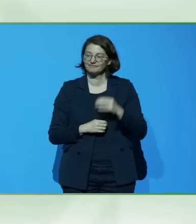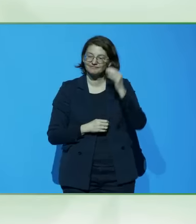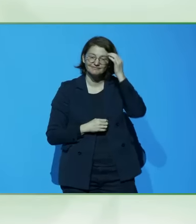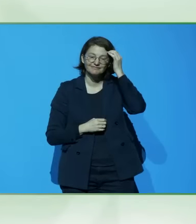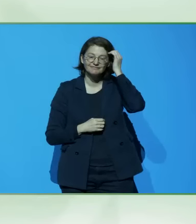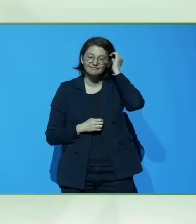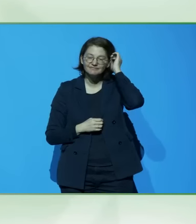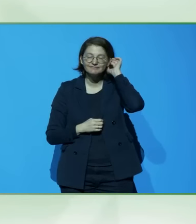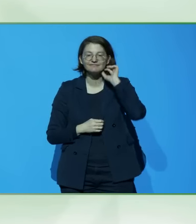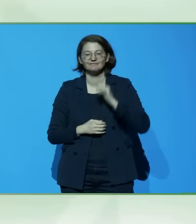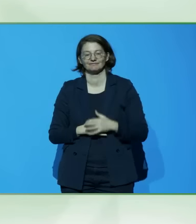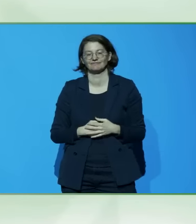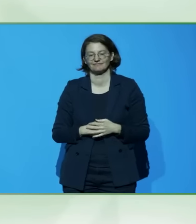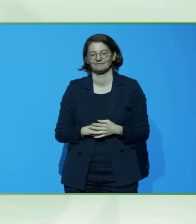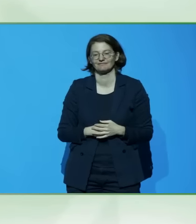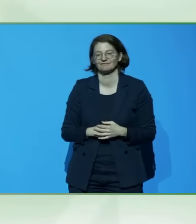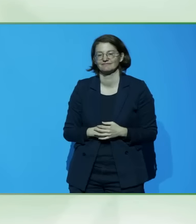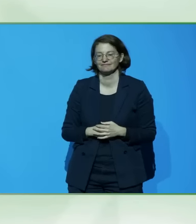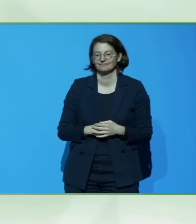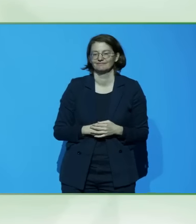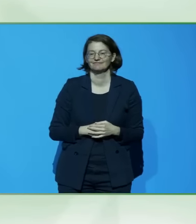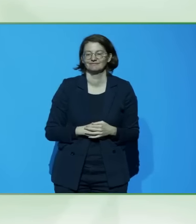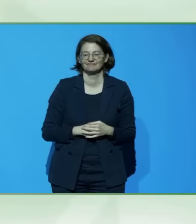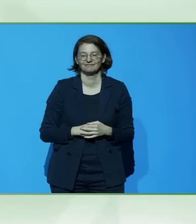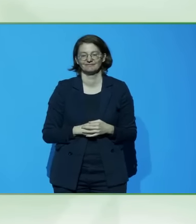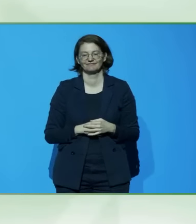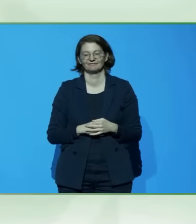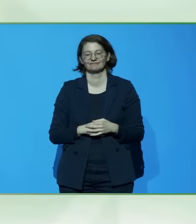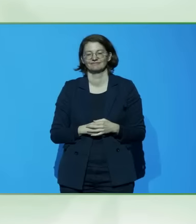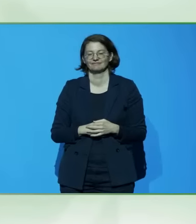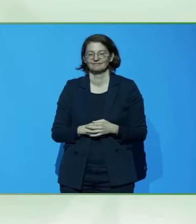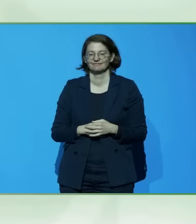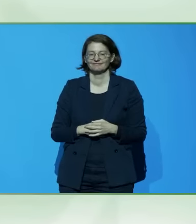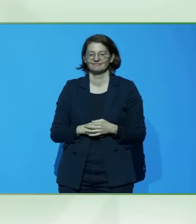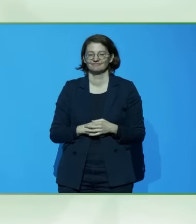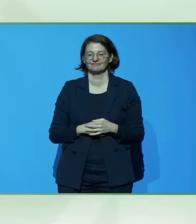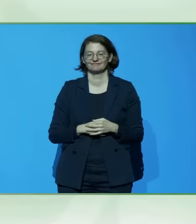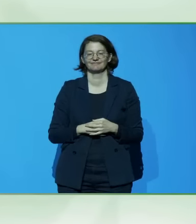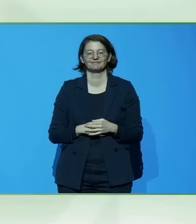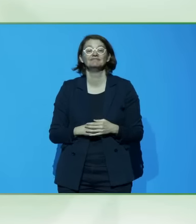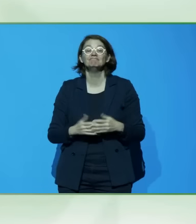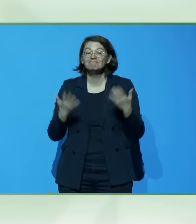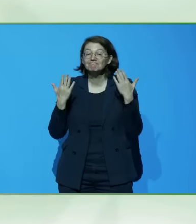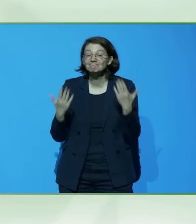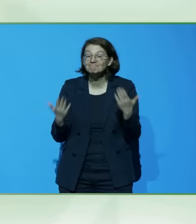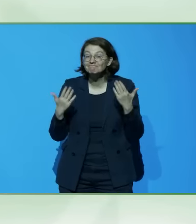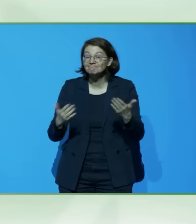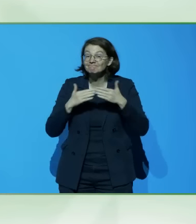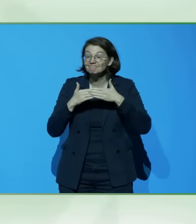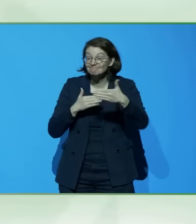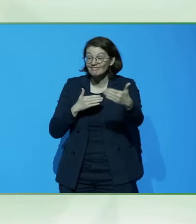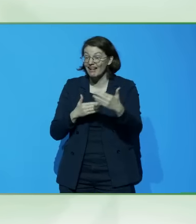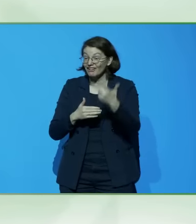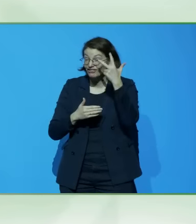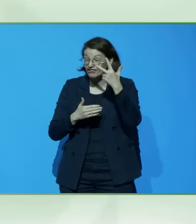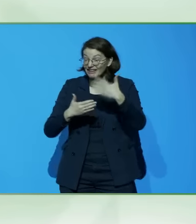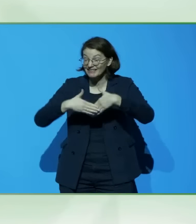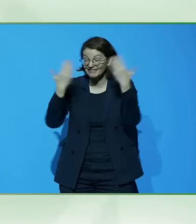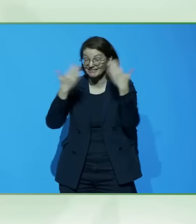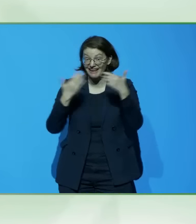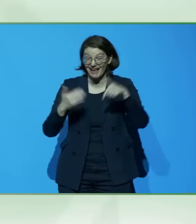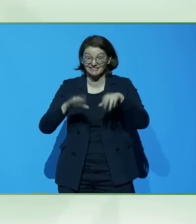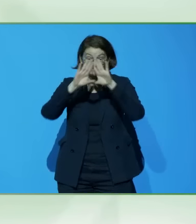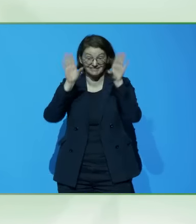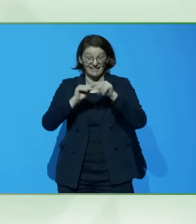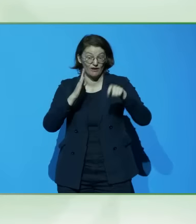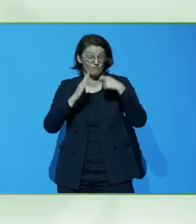allow to indulge you in a little metaphor. Over the next 3 days at the Zero Project Conference 2026, we're going to turn Zerocon 26 into a